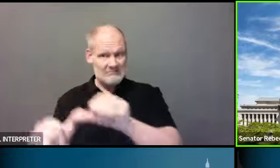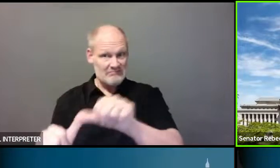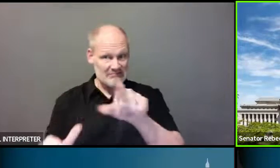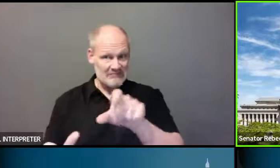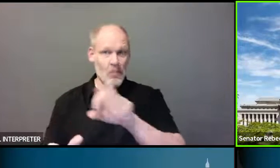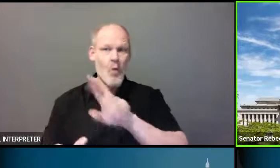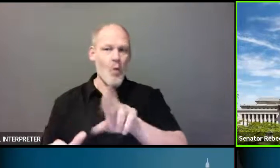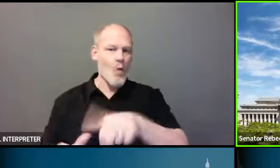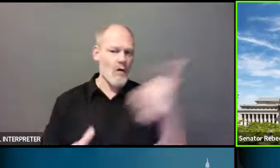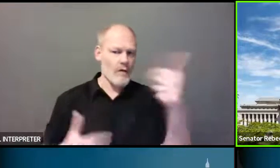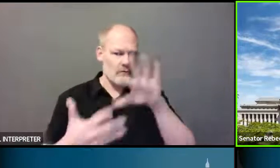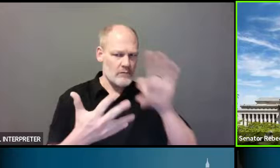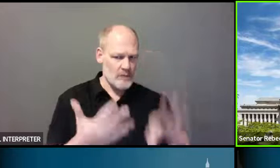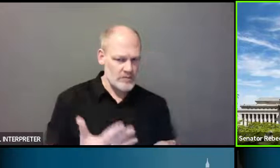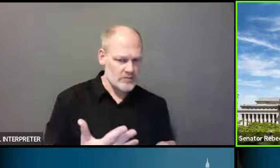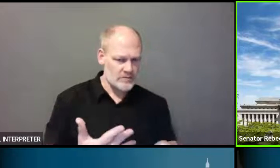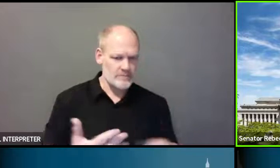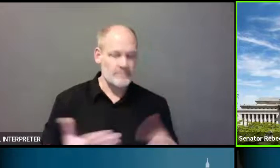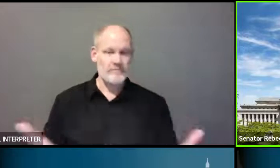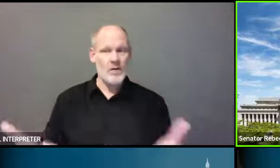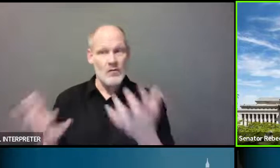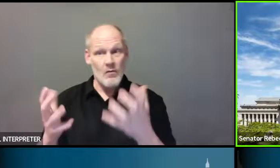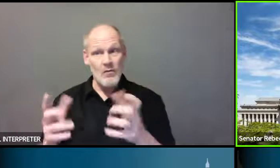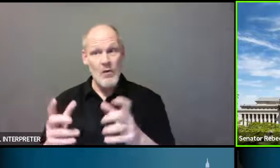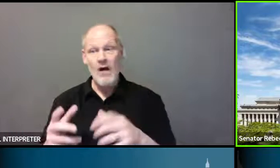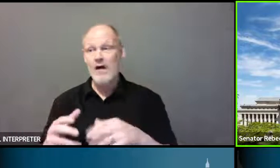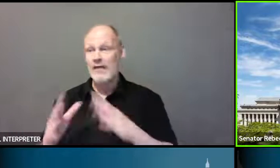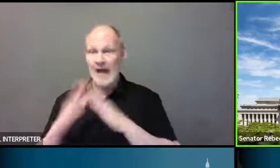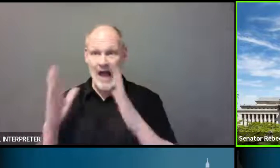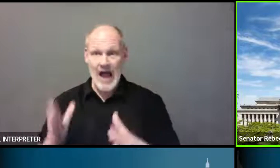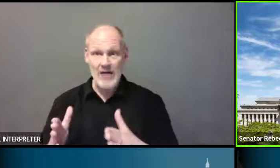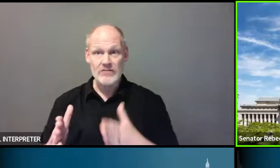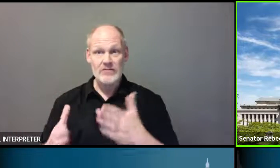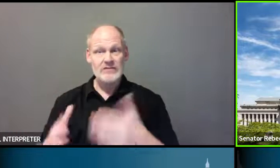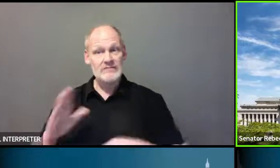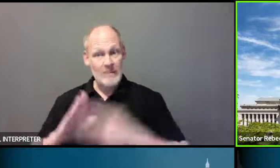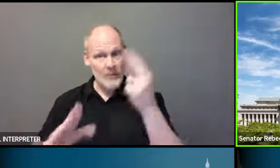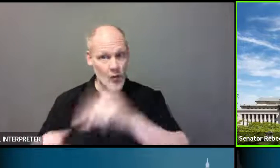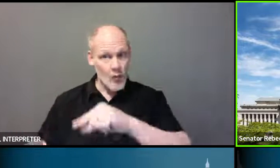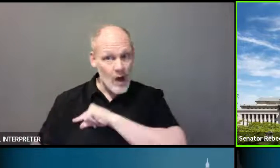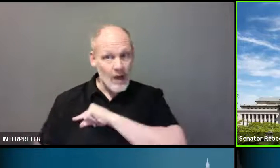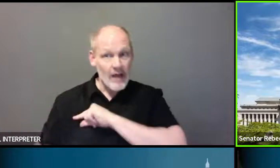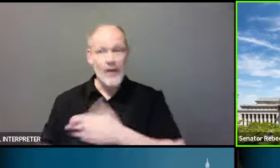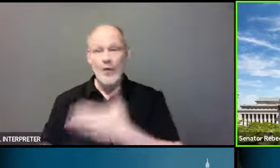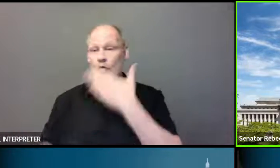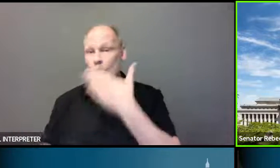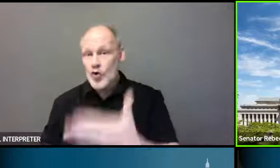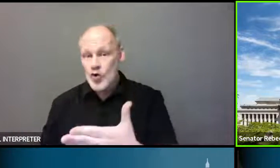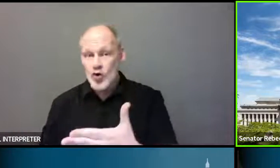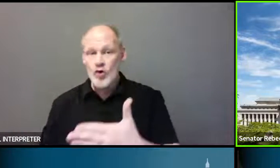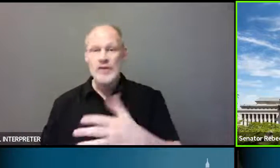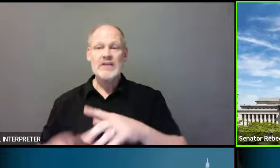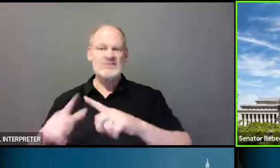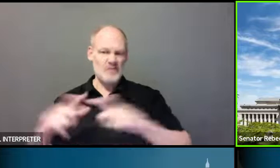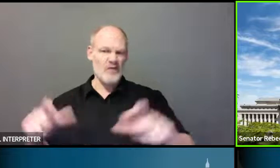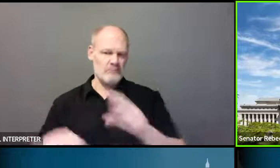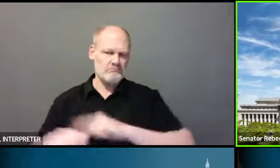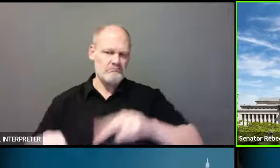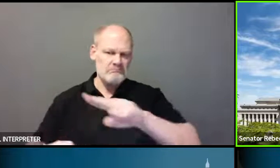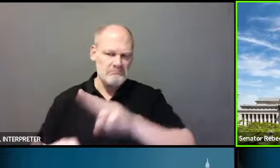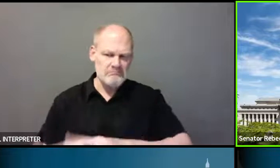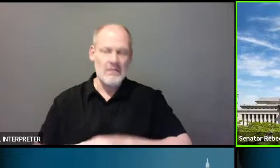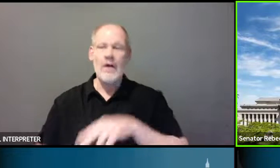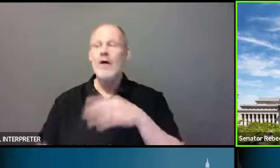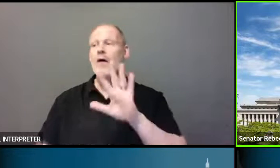that, of course, we want them to be good and quality and make sure that there's consumer protections around that. But I do think that is a place